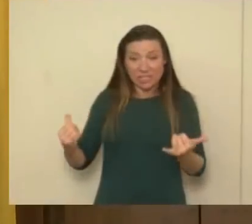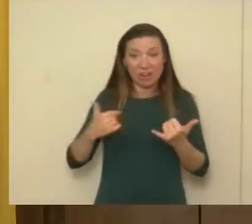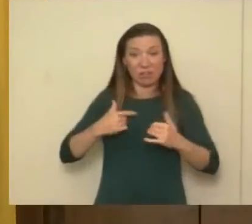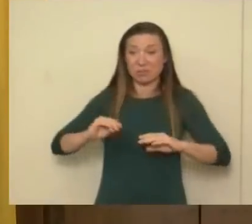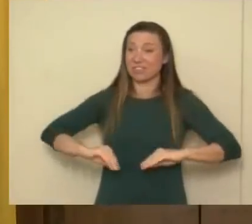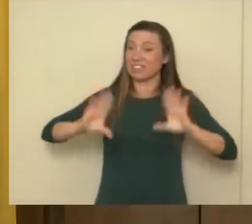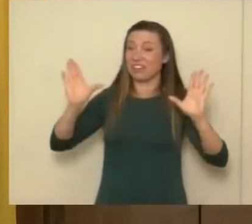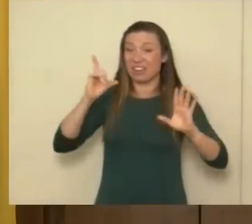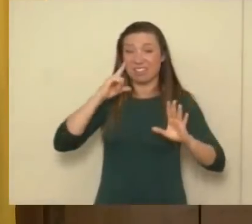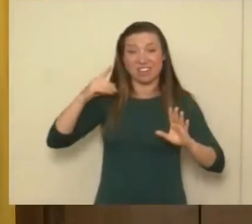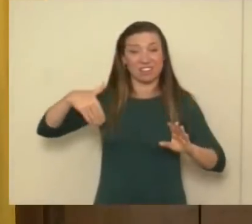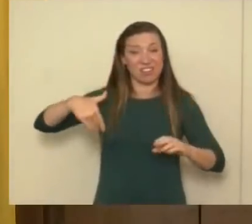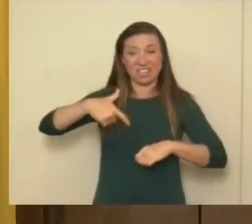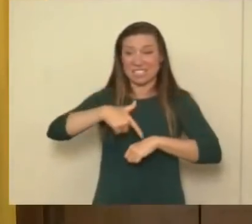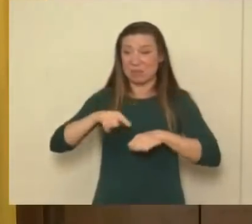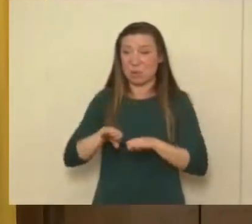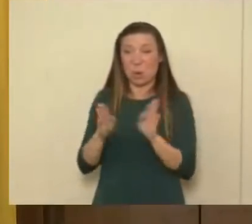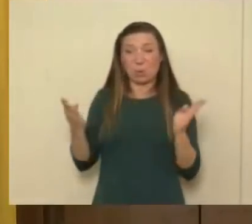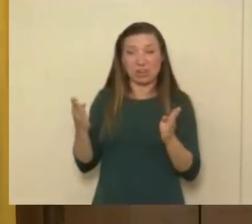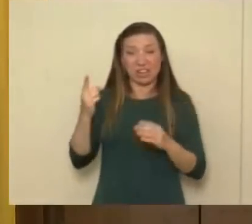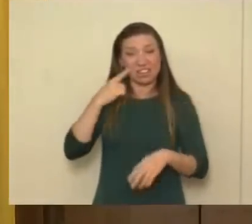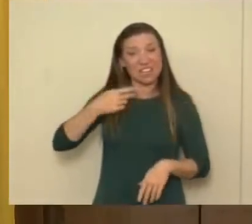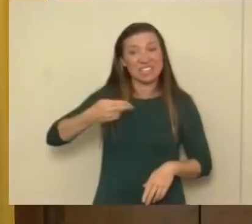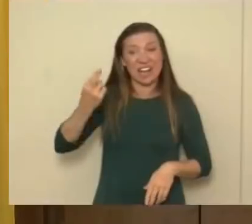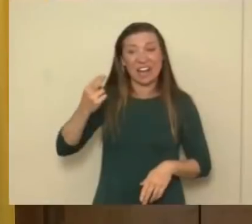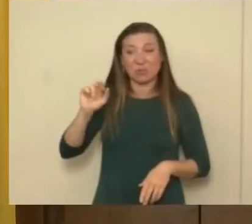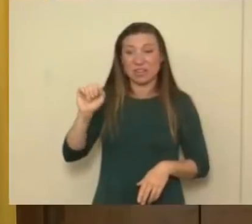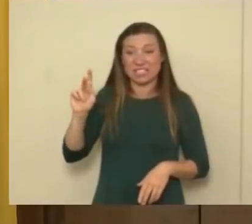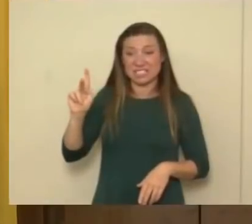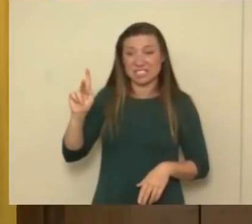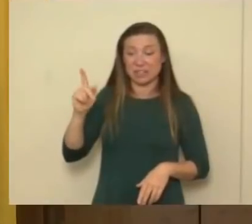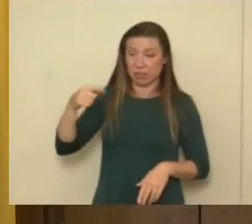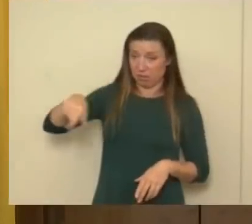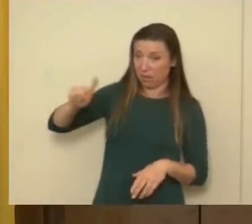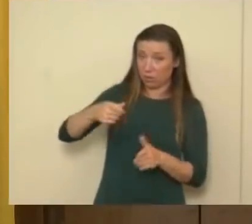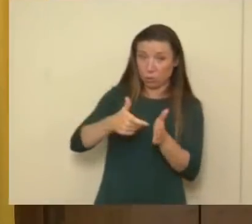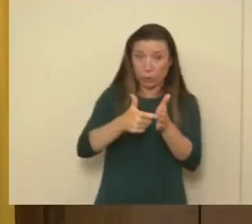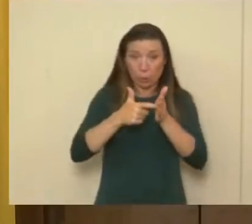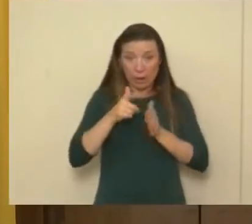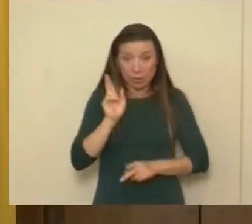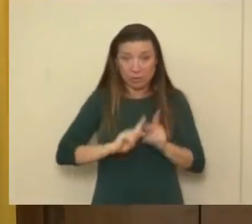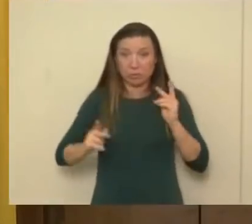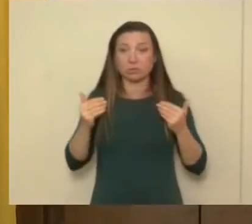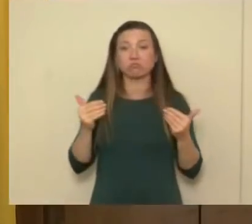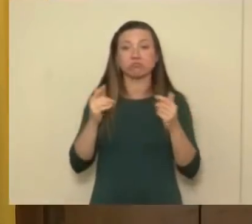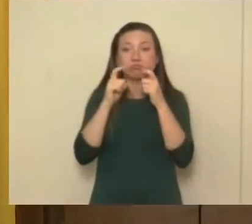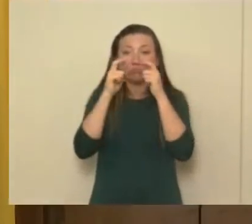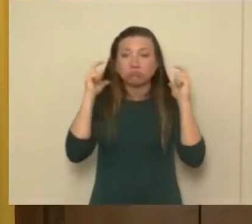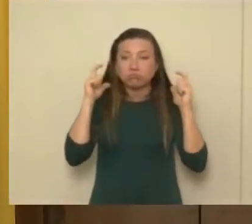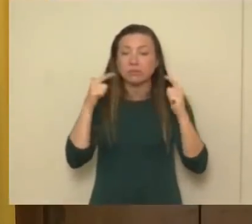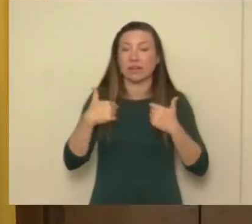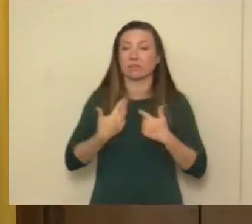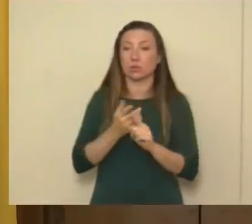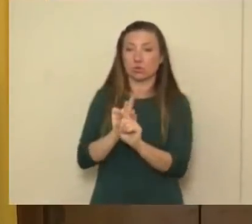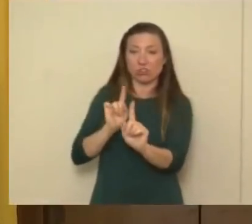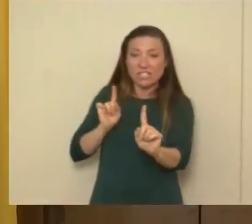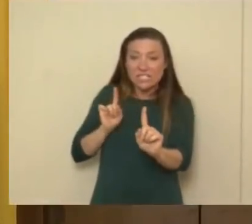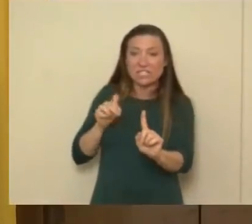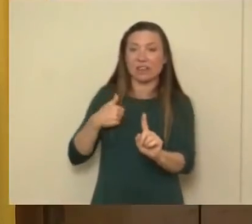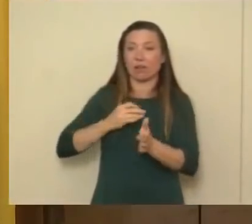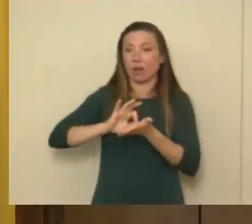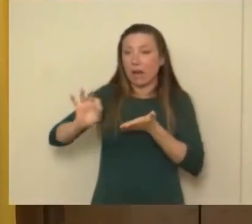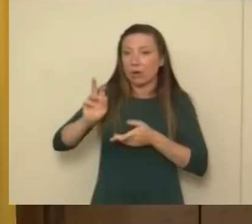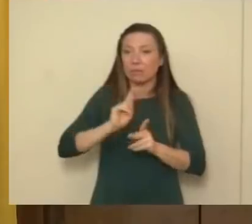risk. And they are requiring people to wear masks, and they have done social distancing, and they're metering as a result.